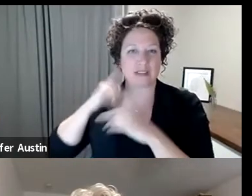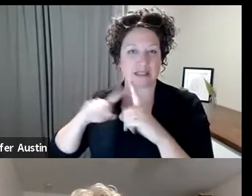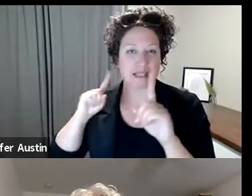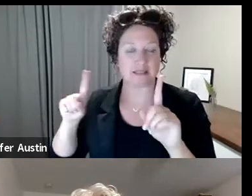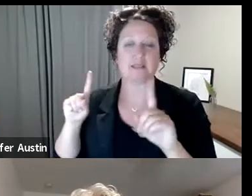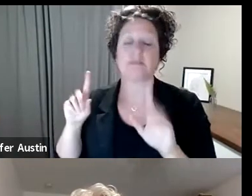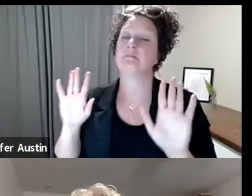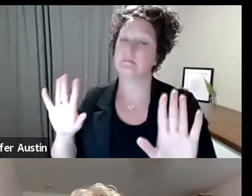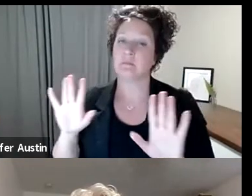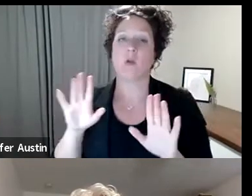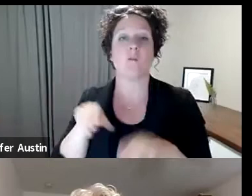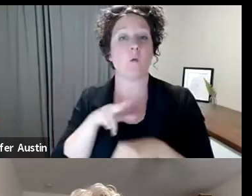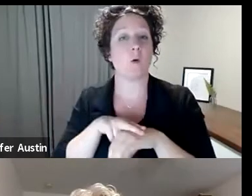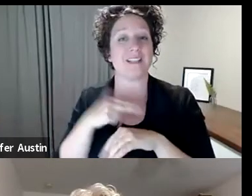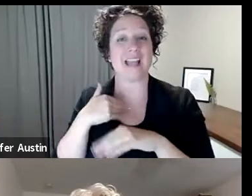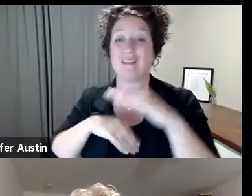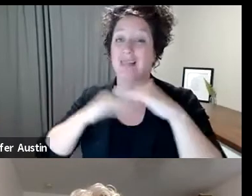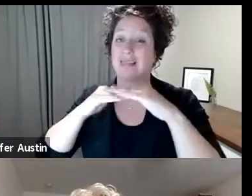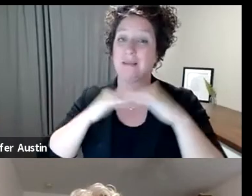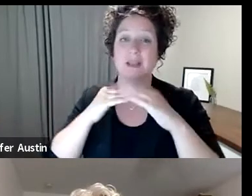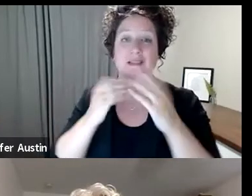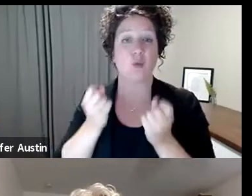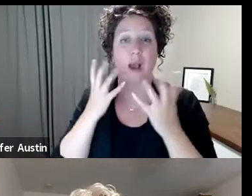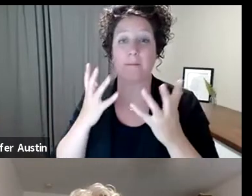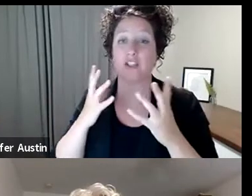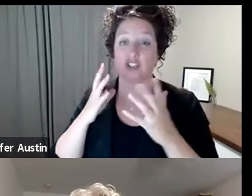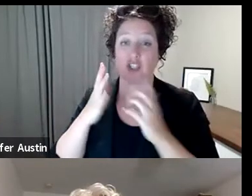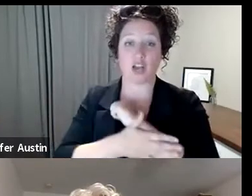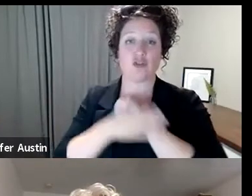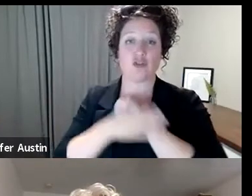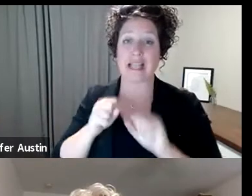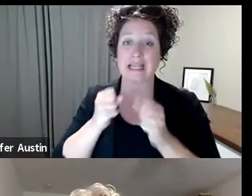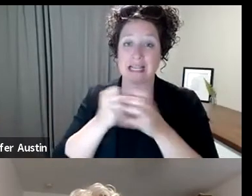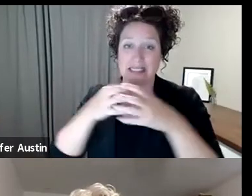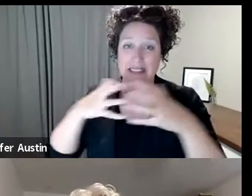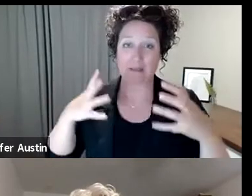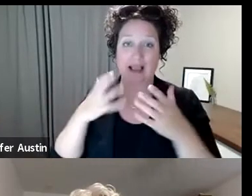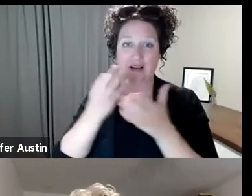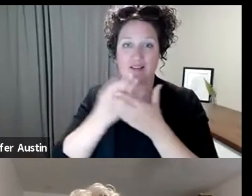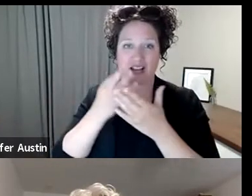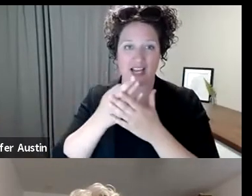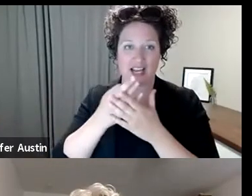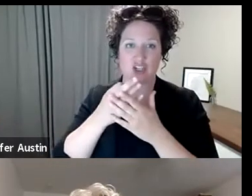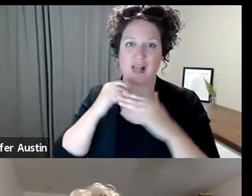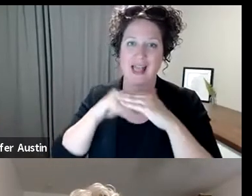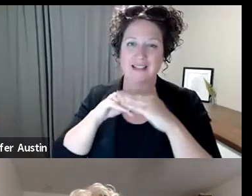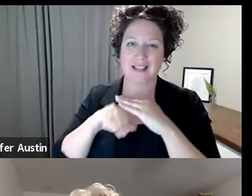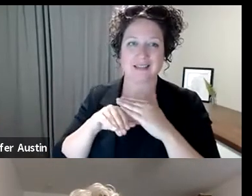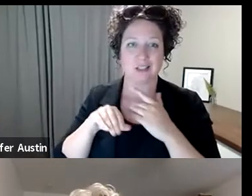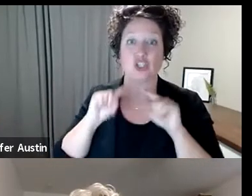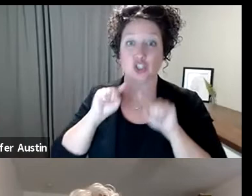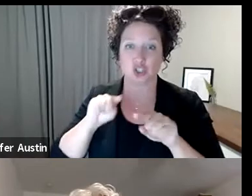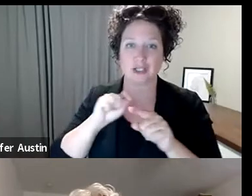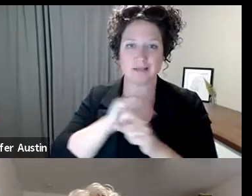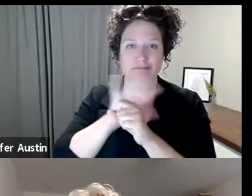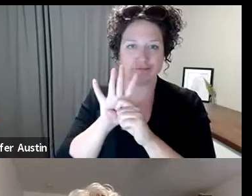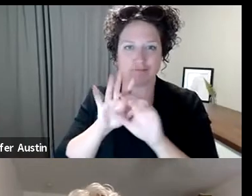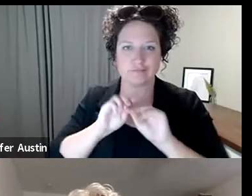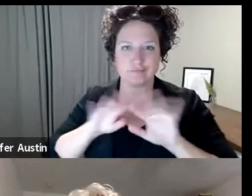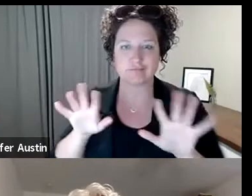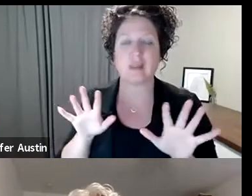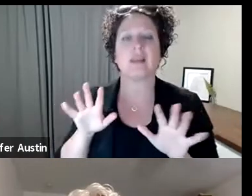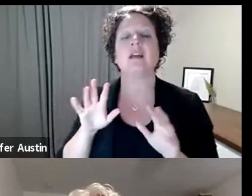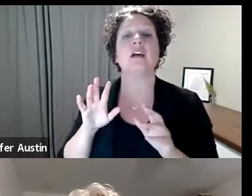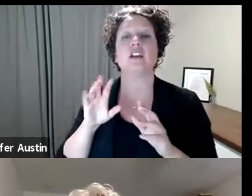Of course, there's a limit to how much countries can expand financial access amid a crisis. So the time